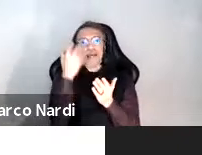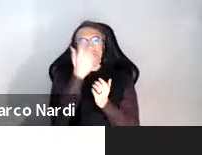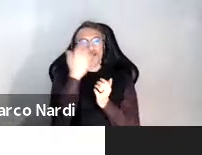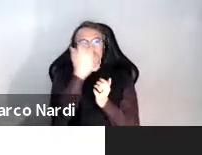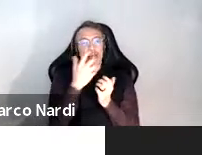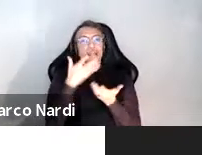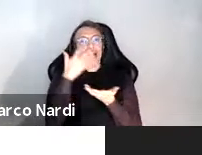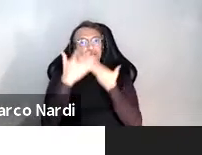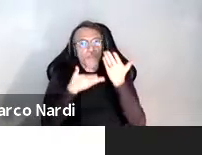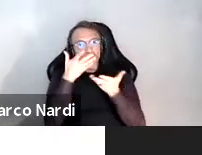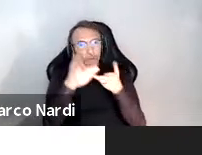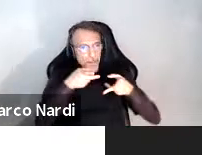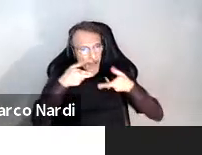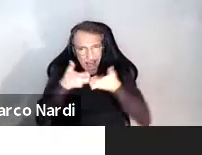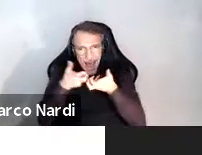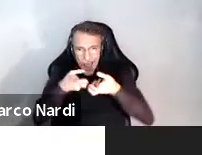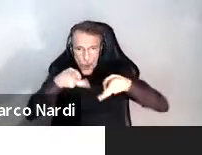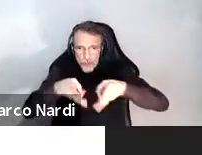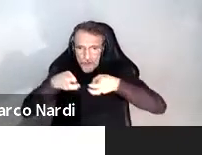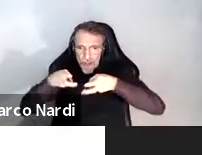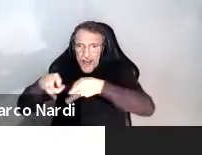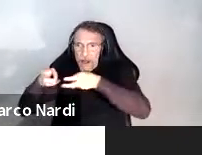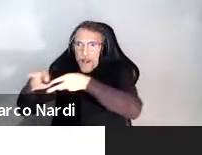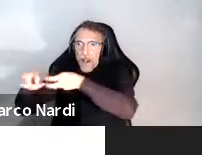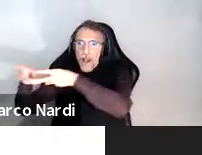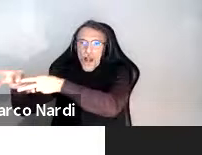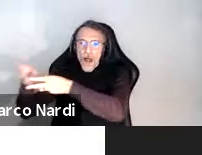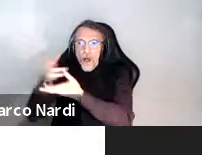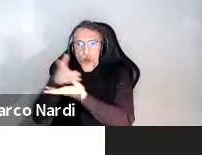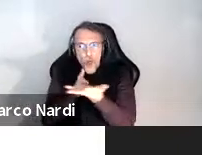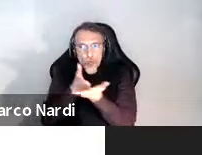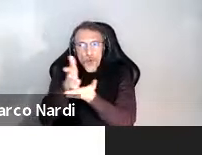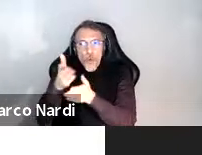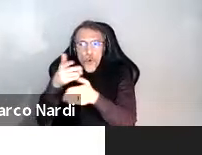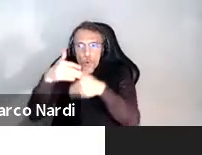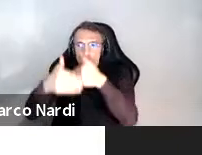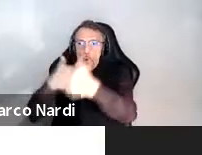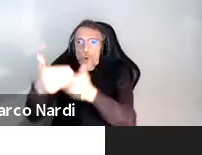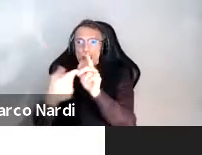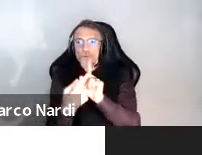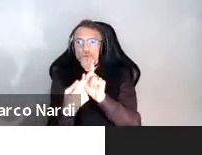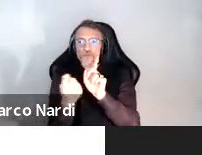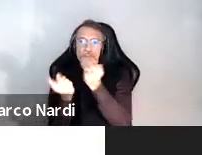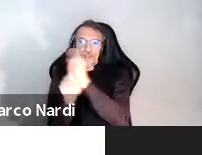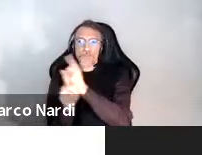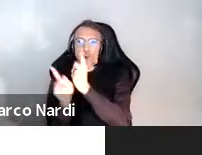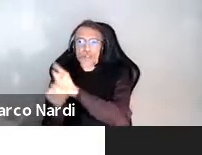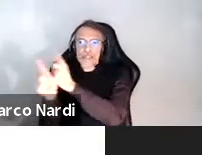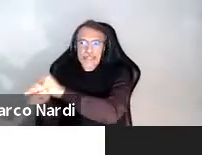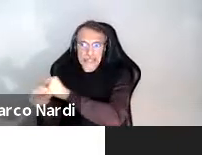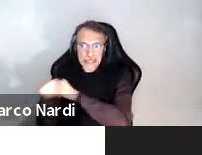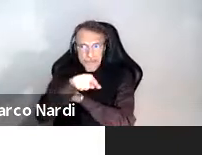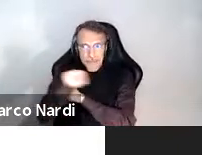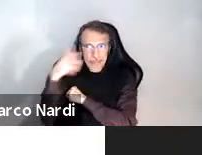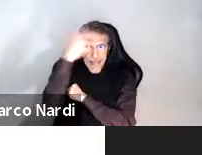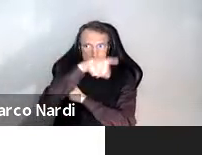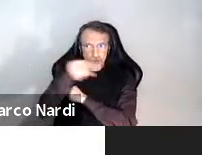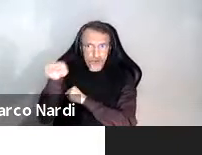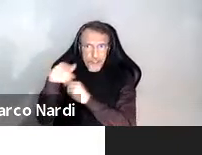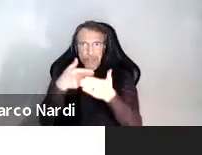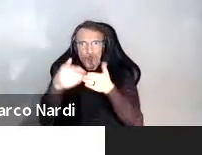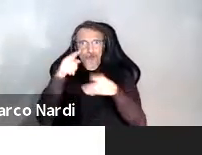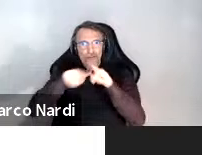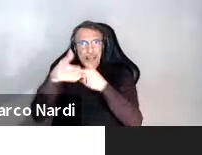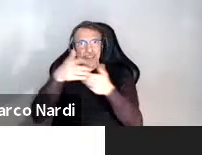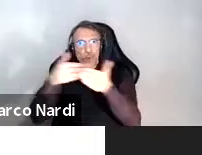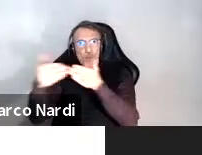where the impact passed through and responses that countries have given to address the